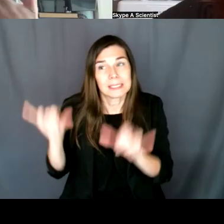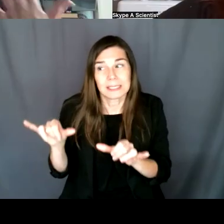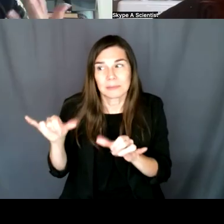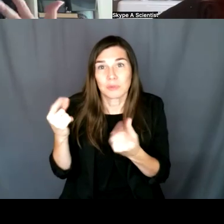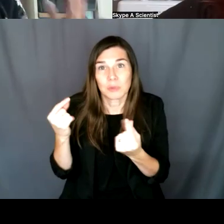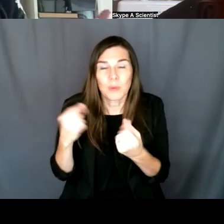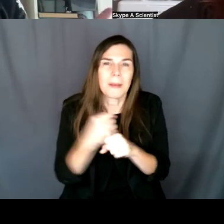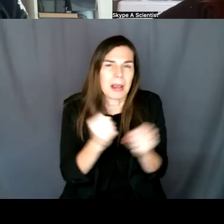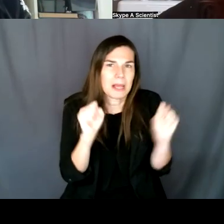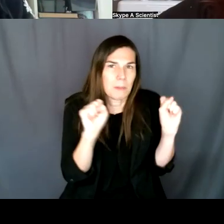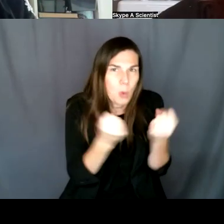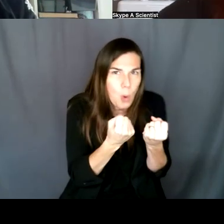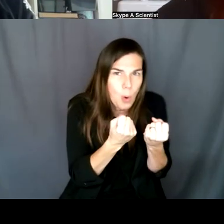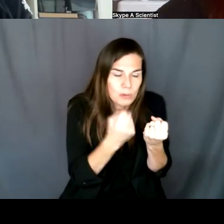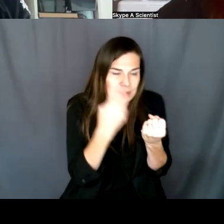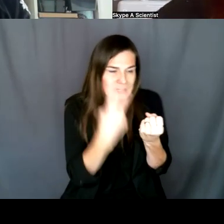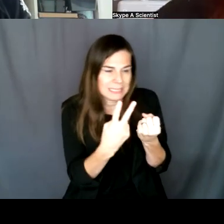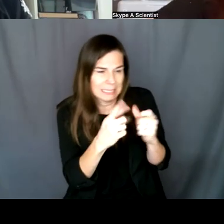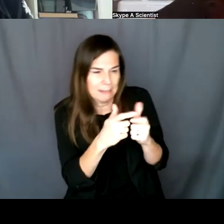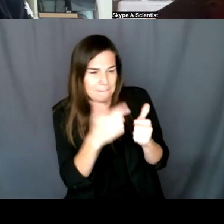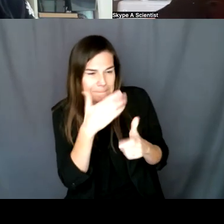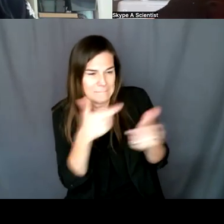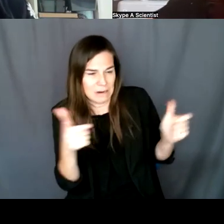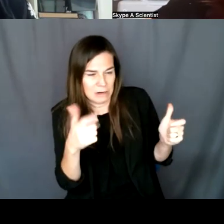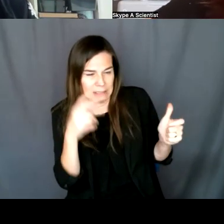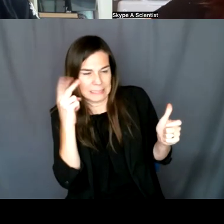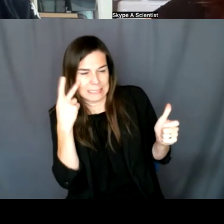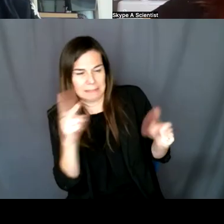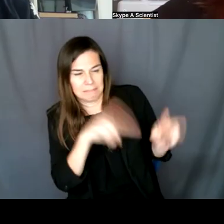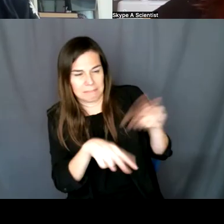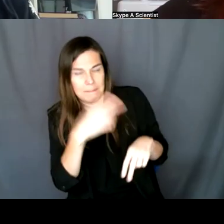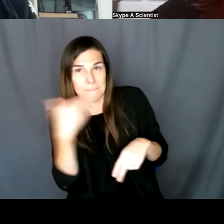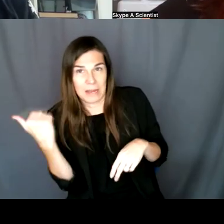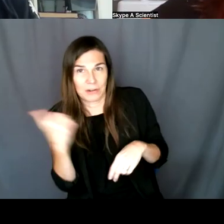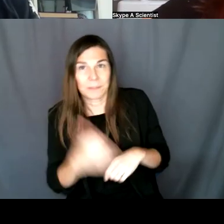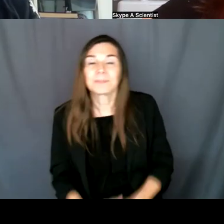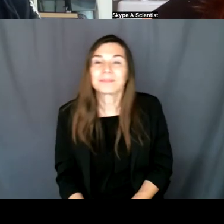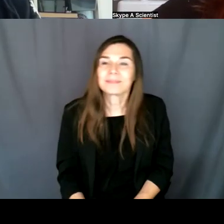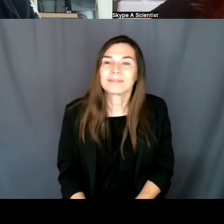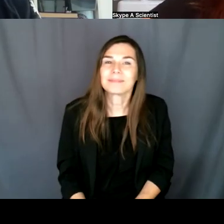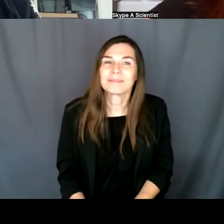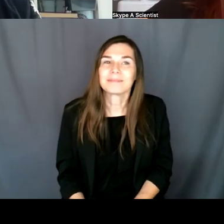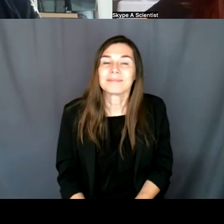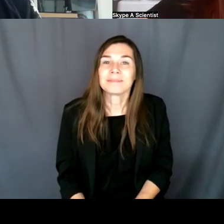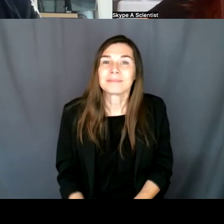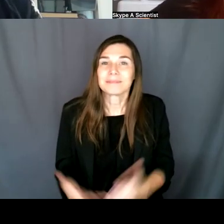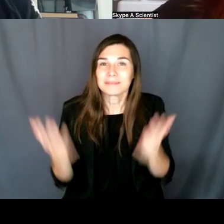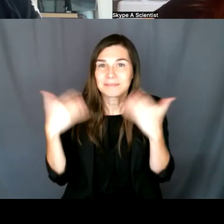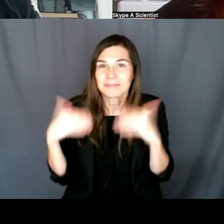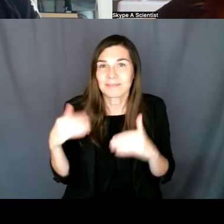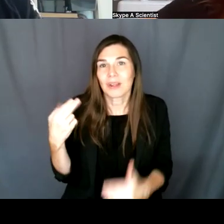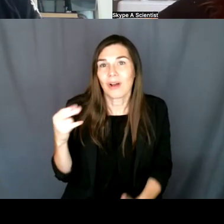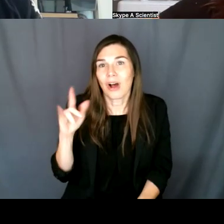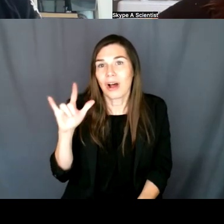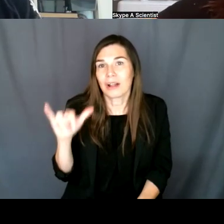can make them bigger and see them better. Cool. Thank you. We got a very topical question from Holly